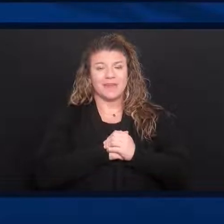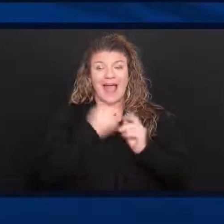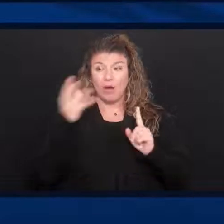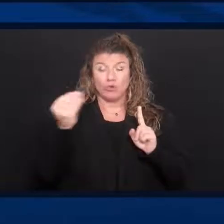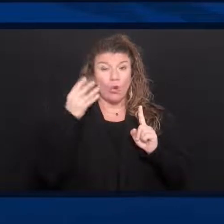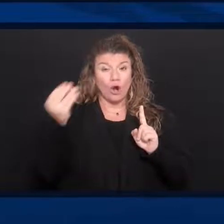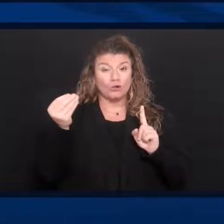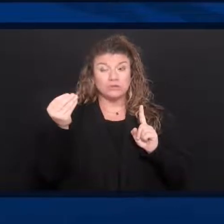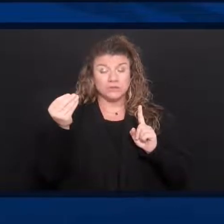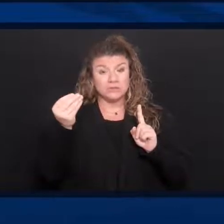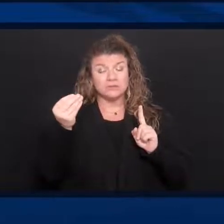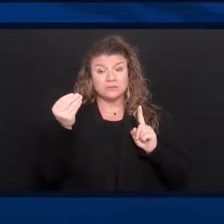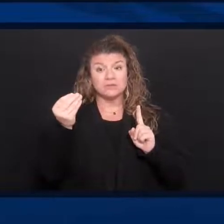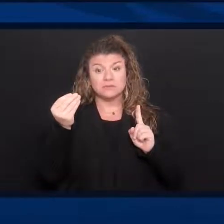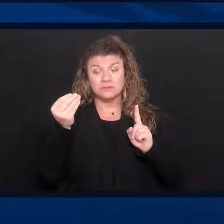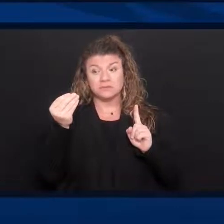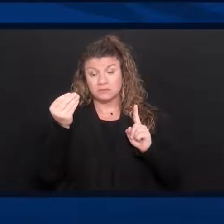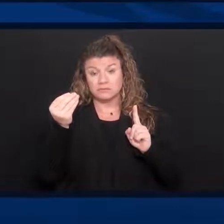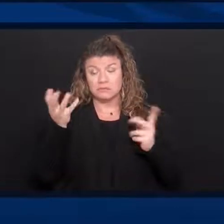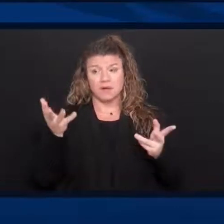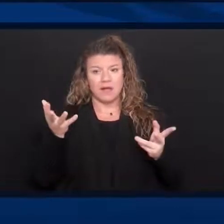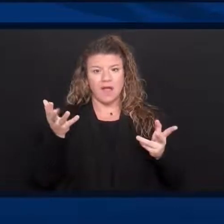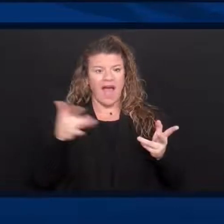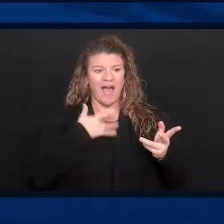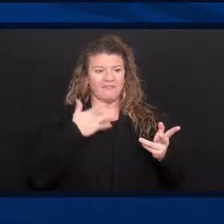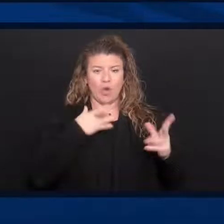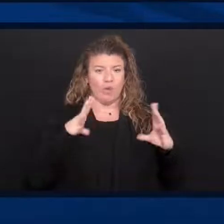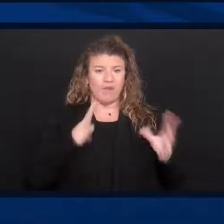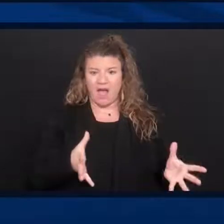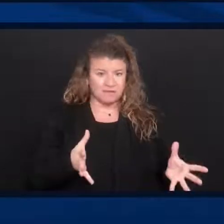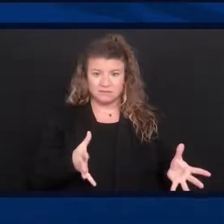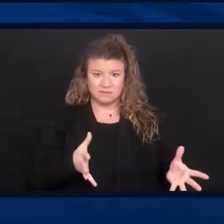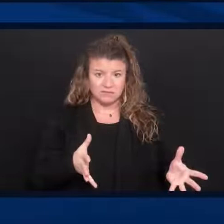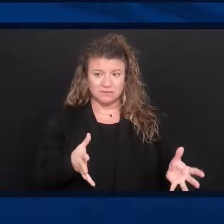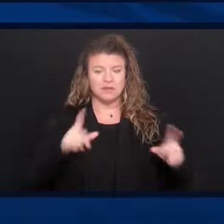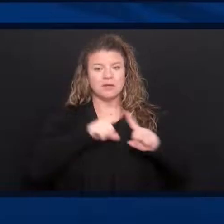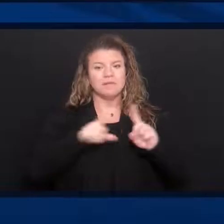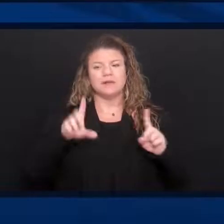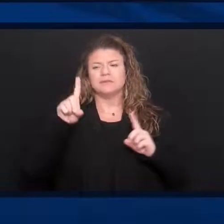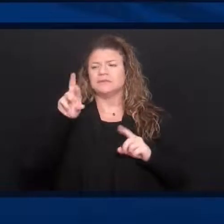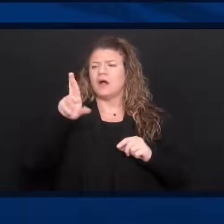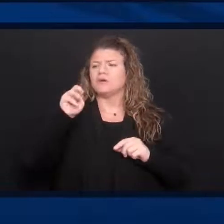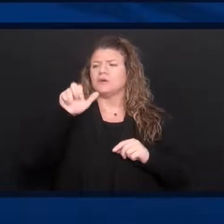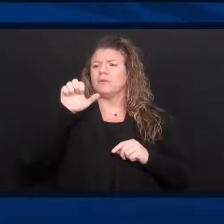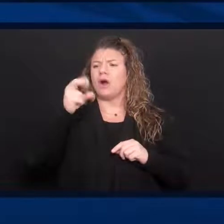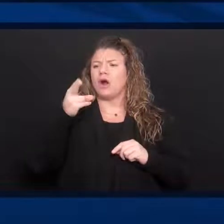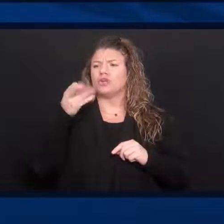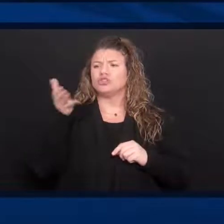outdoors, I think we're good to go. But Dr. Marsh, maybe you can,